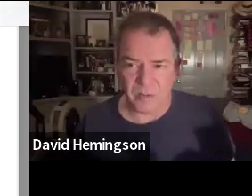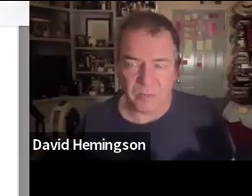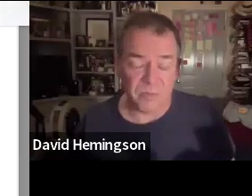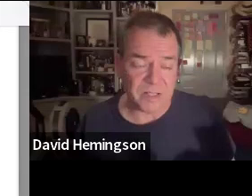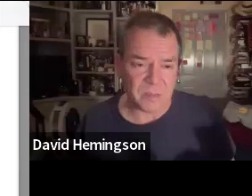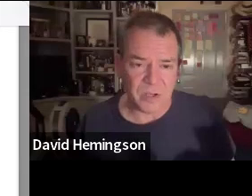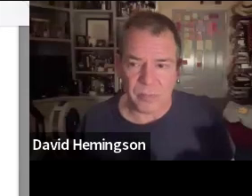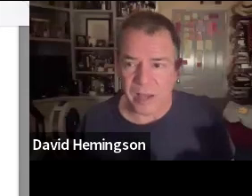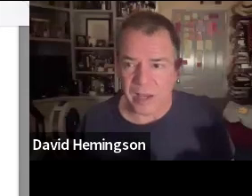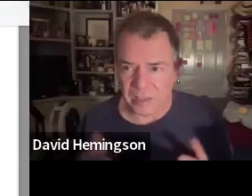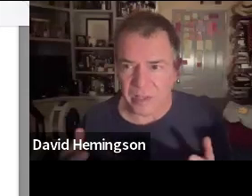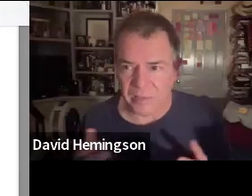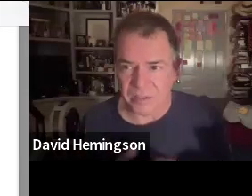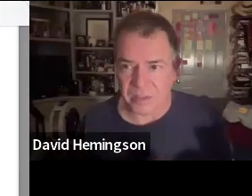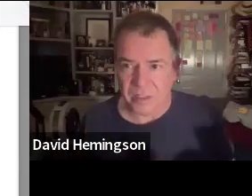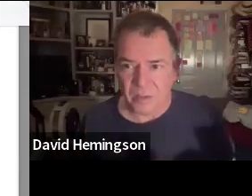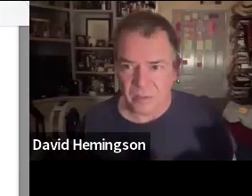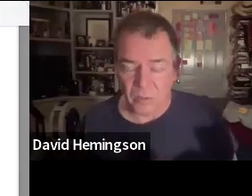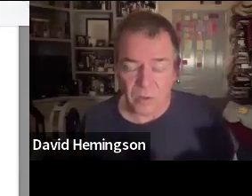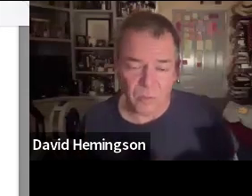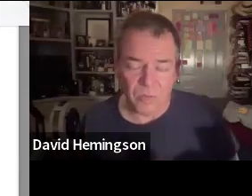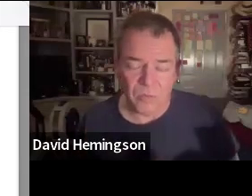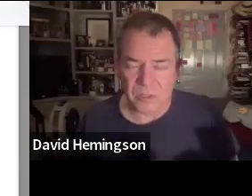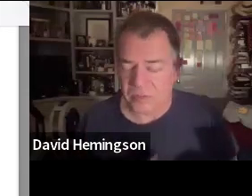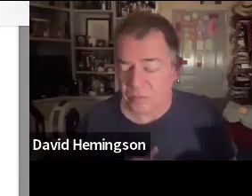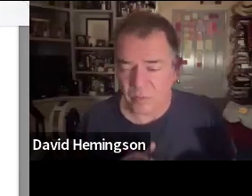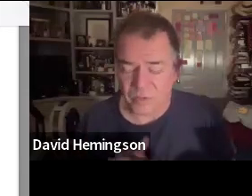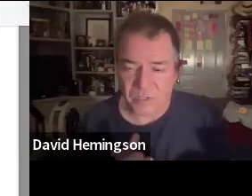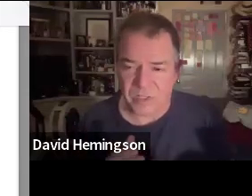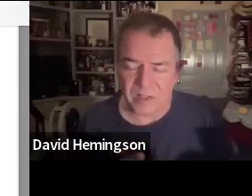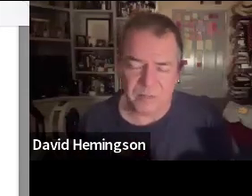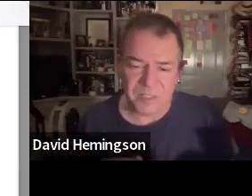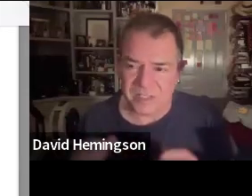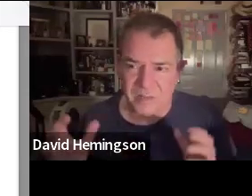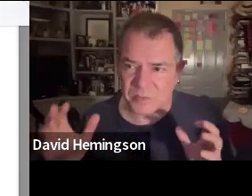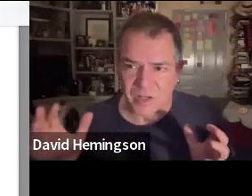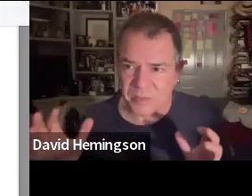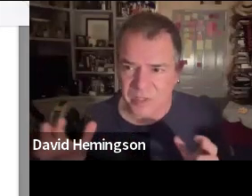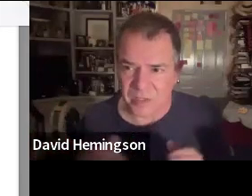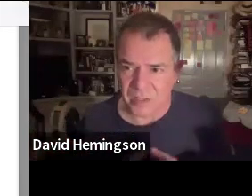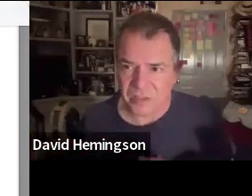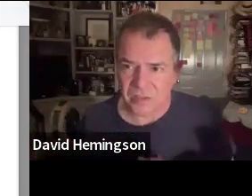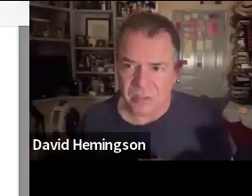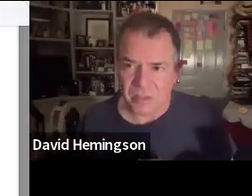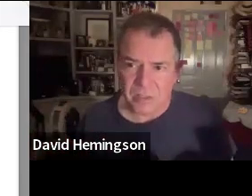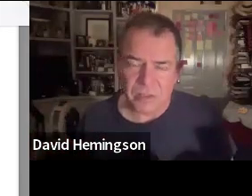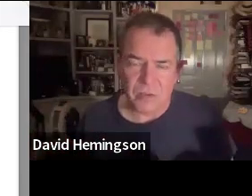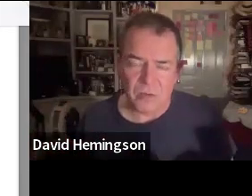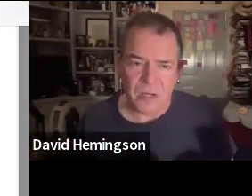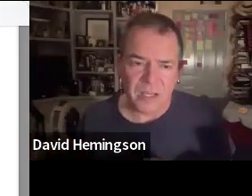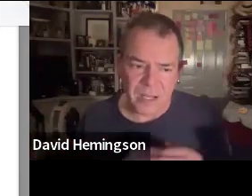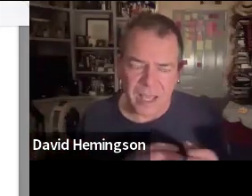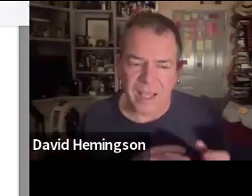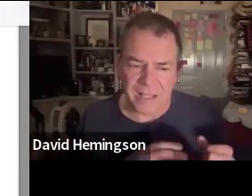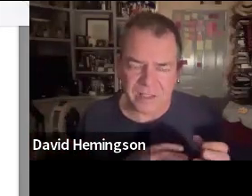about, vets that would come back and they would have these horrible wounds. And there wasn't really, like, PTSD was barely being acknowledged,